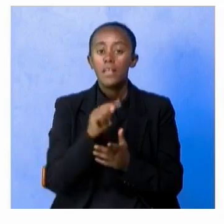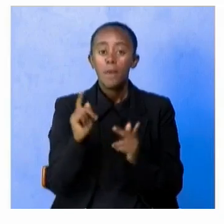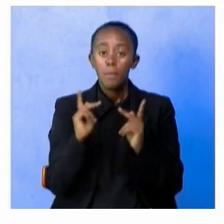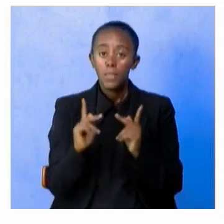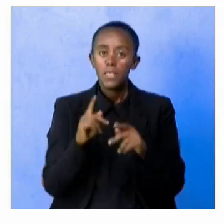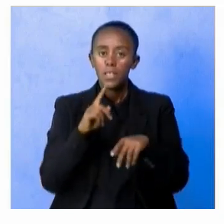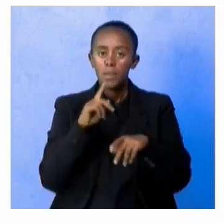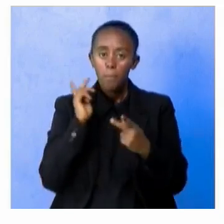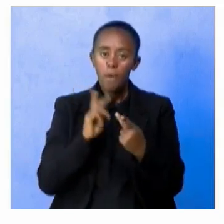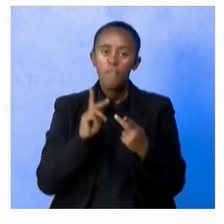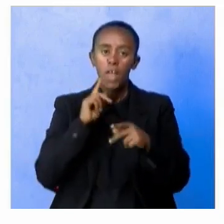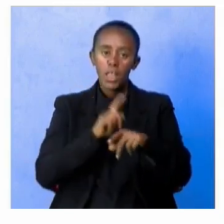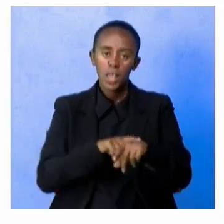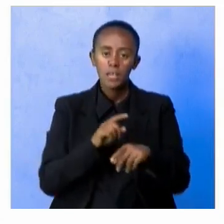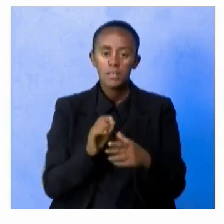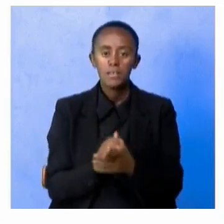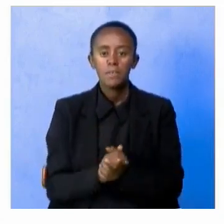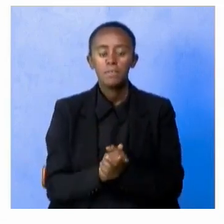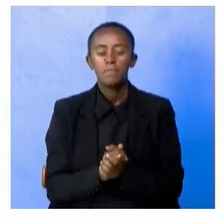tense.